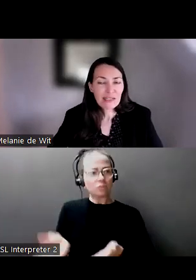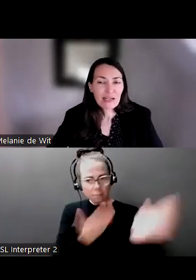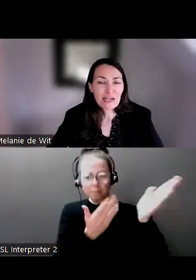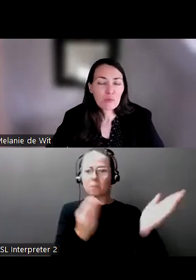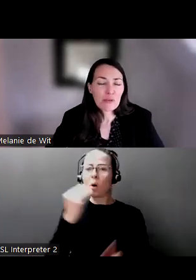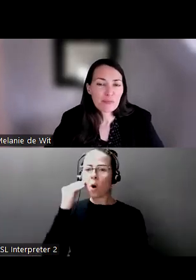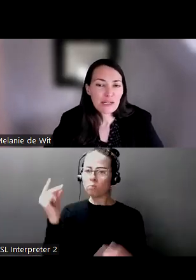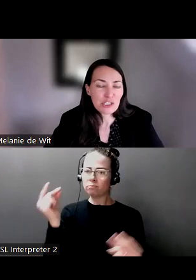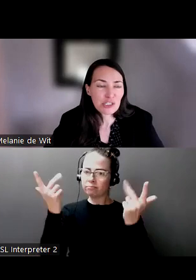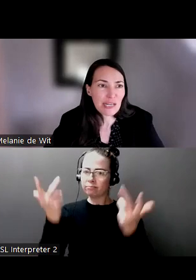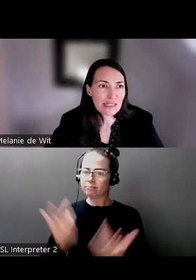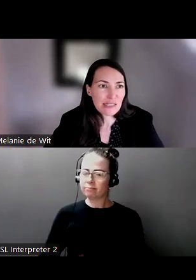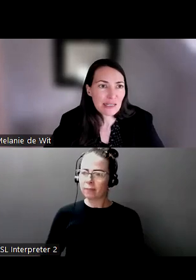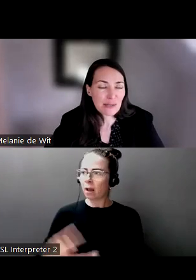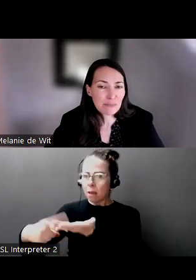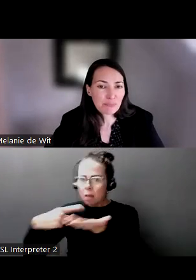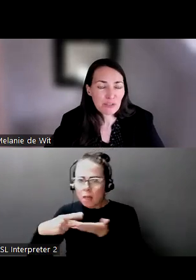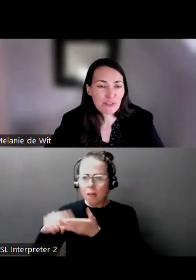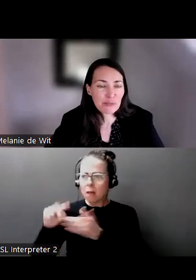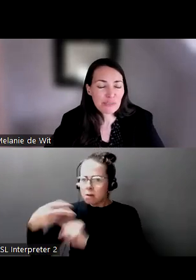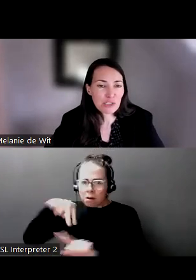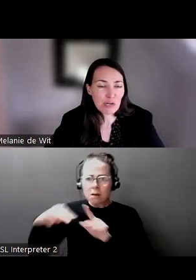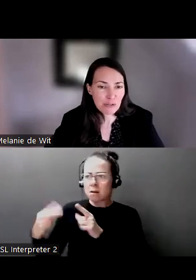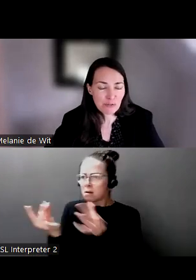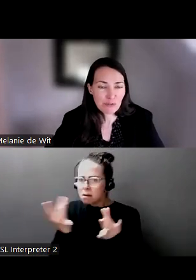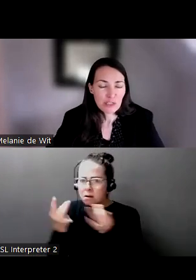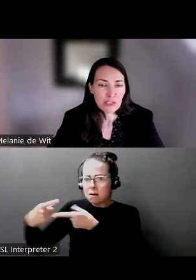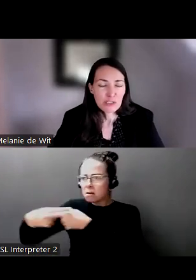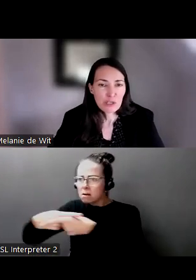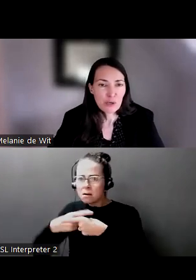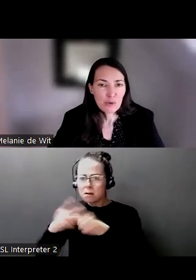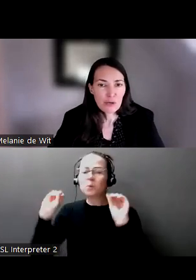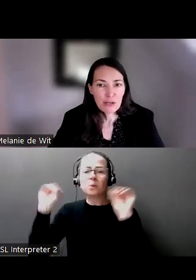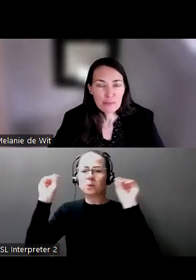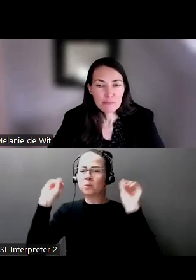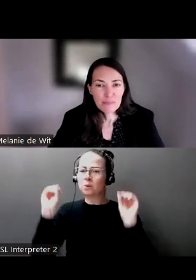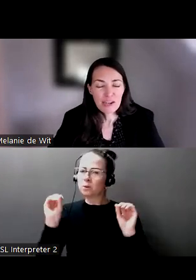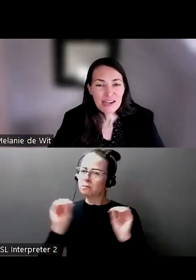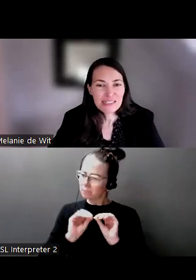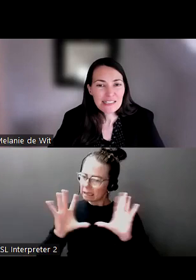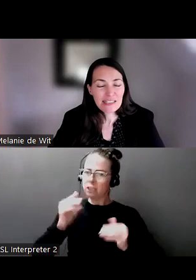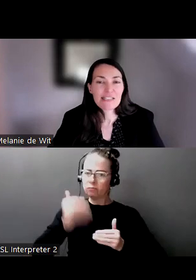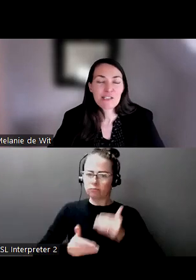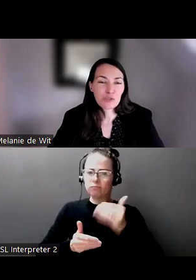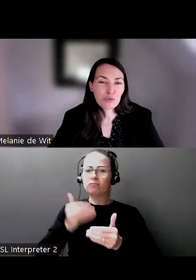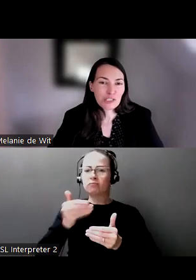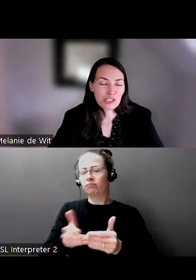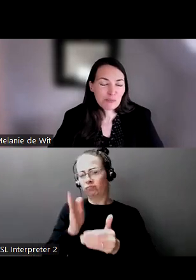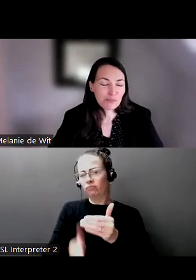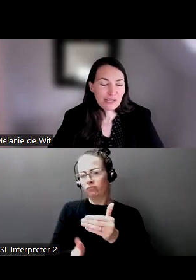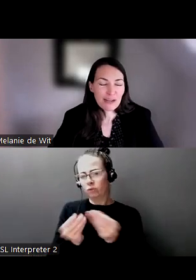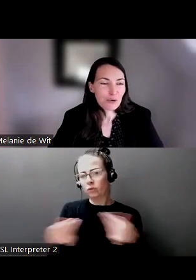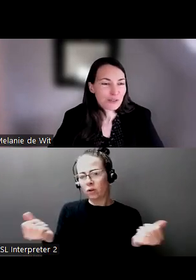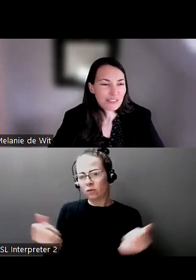quickly with much less family strife. So I see these